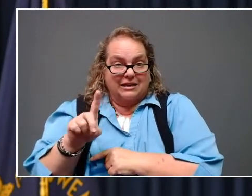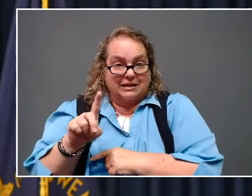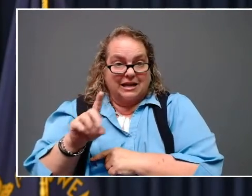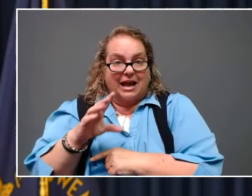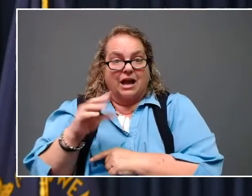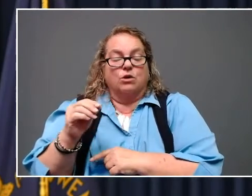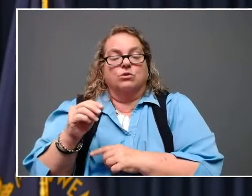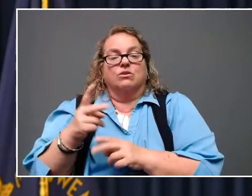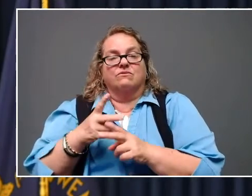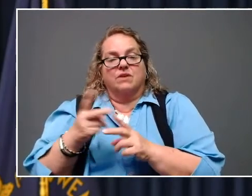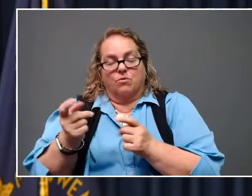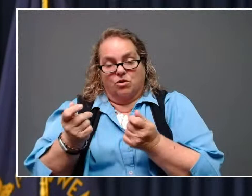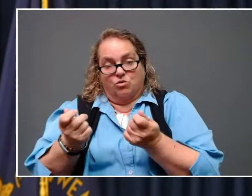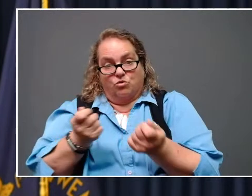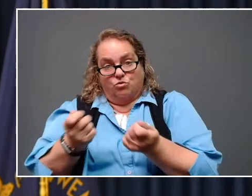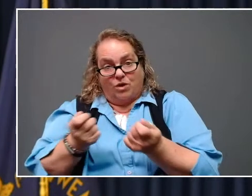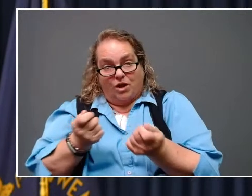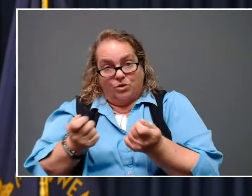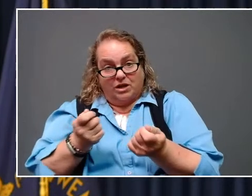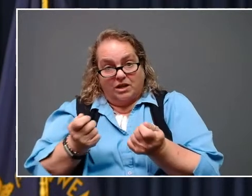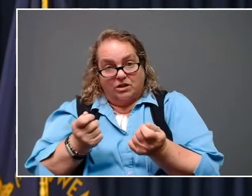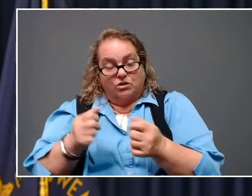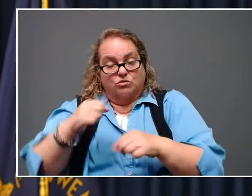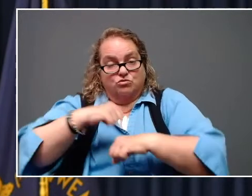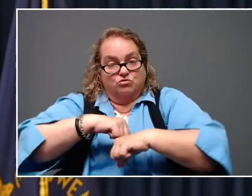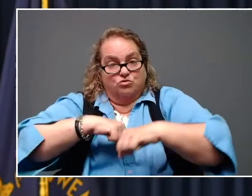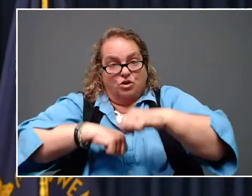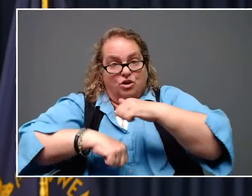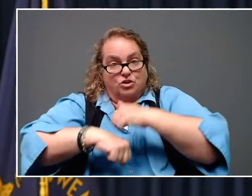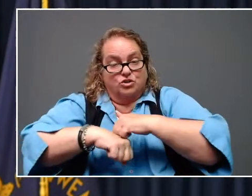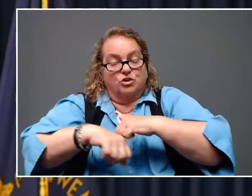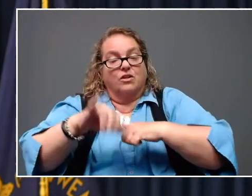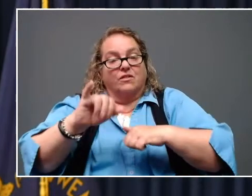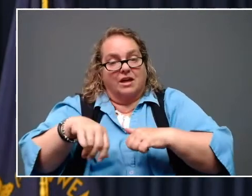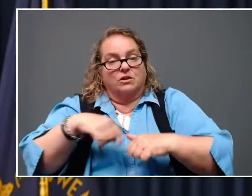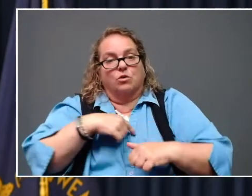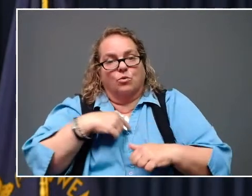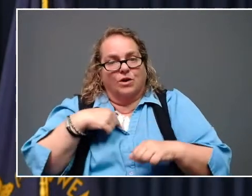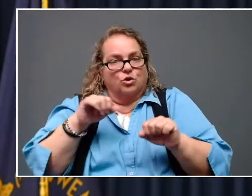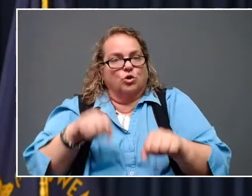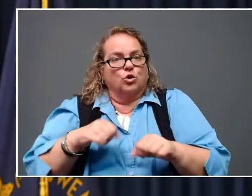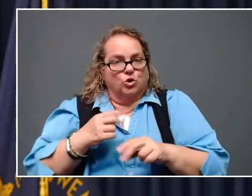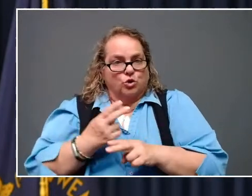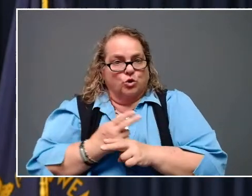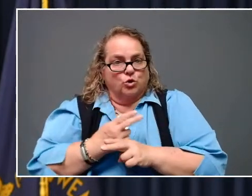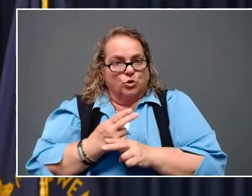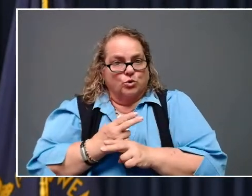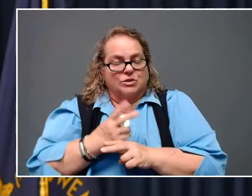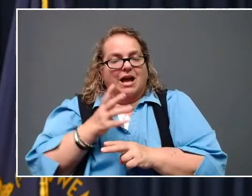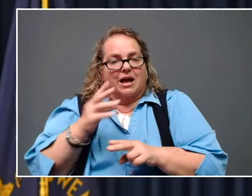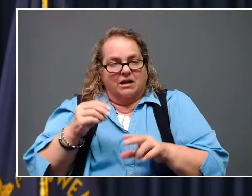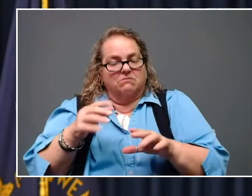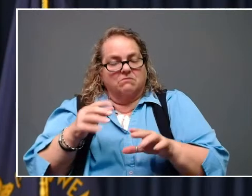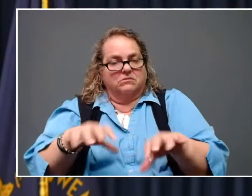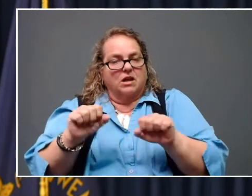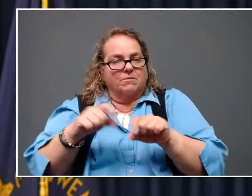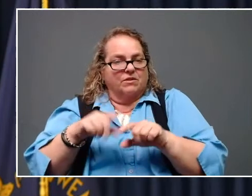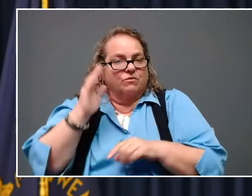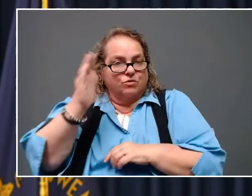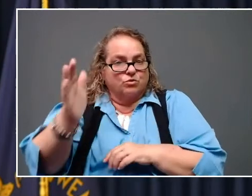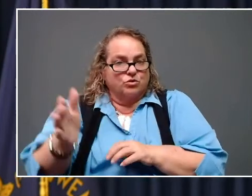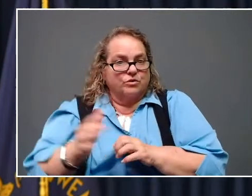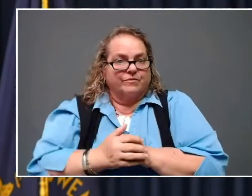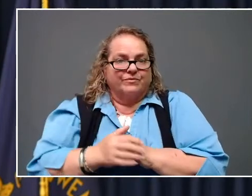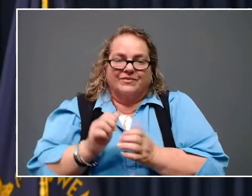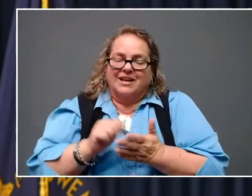regulated structure that we could use and adopt in the future. That's about all I